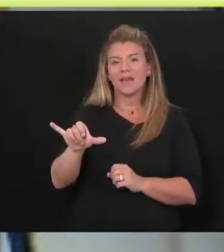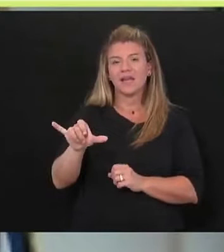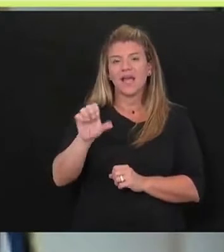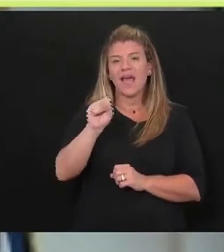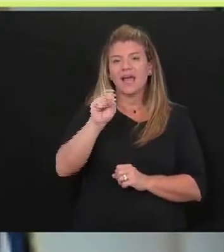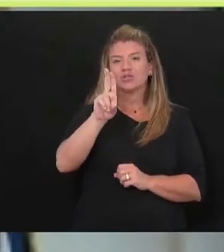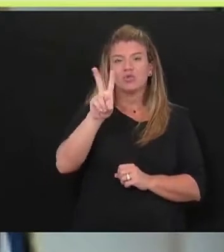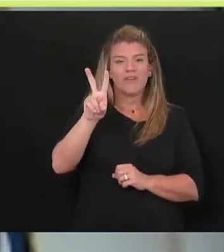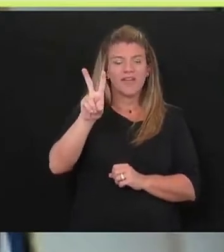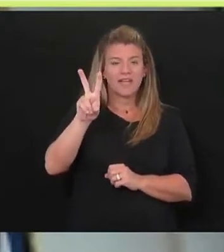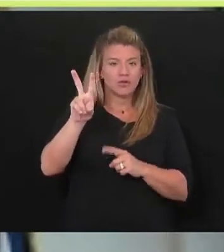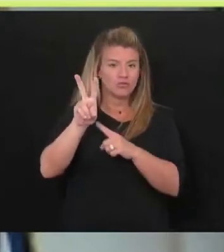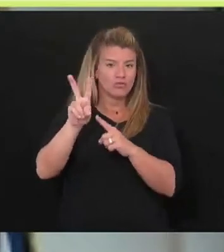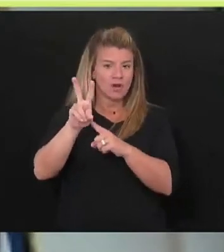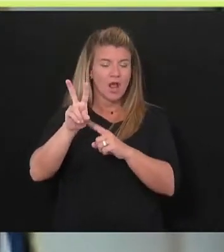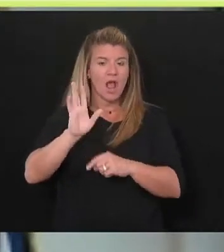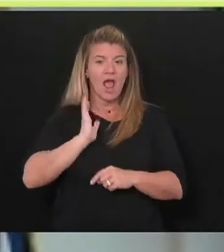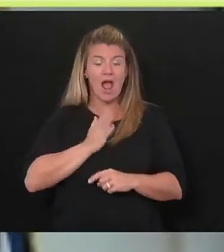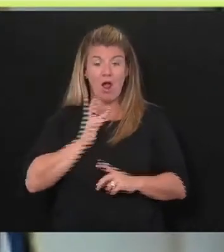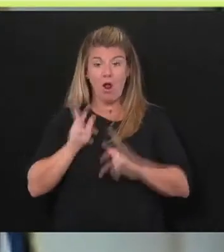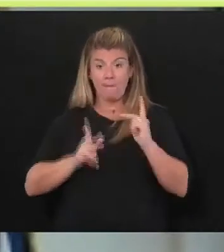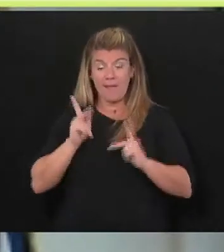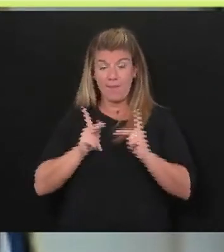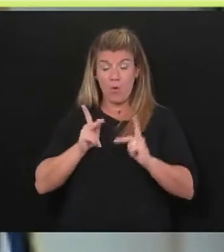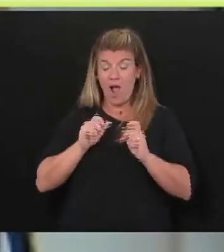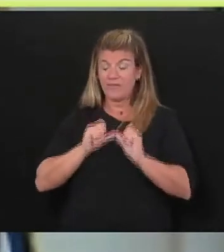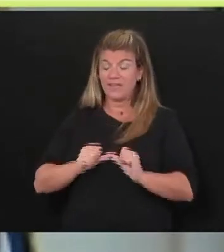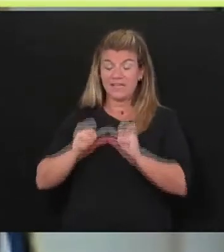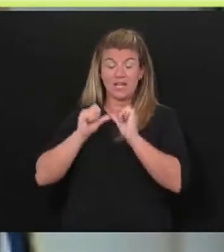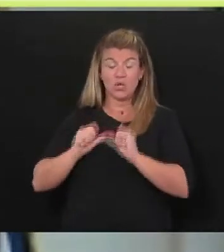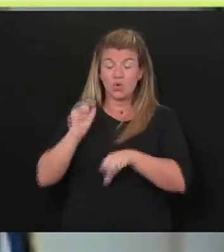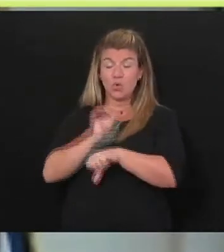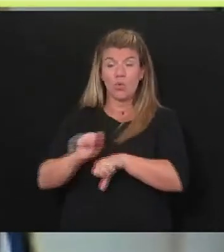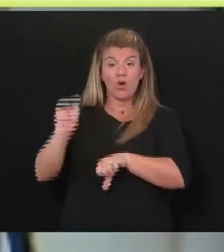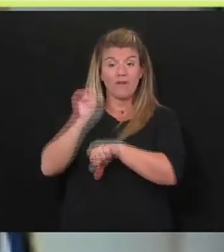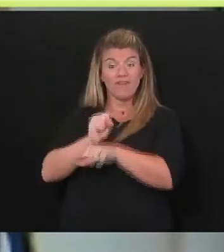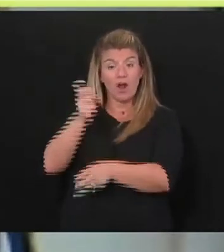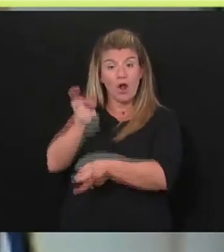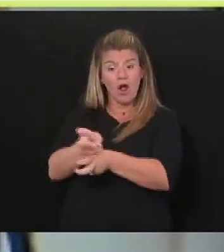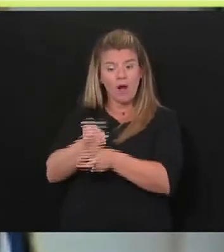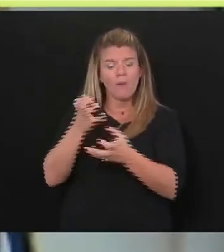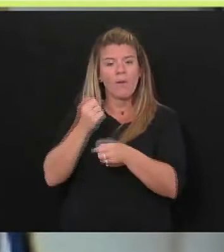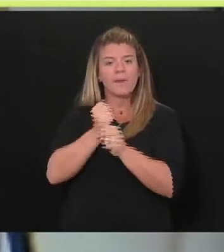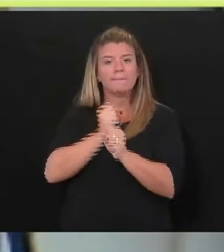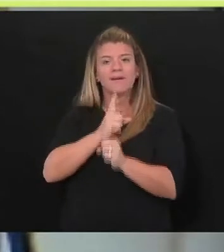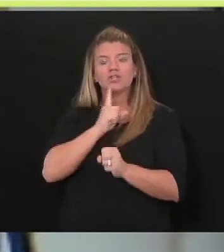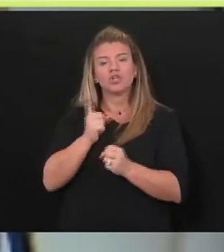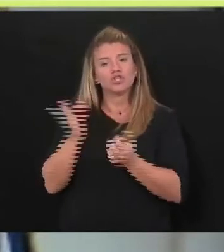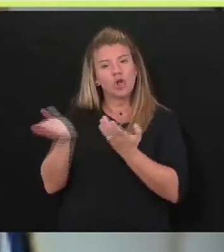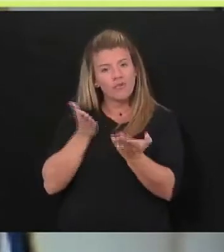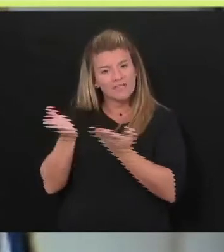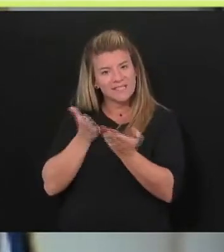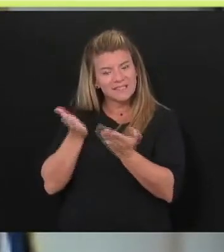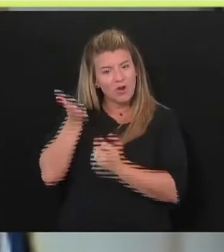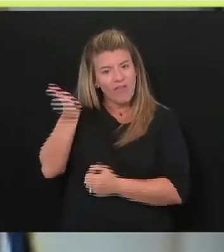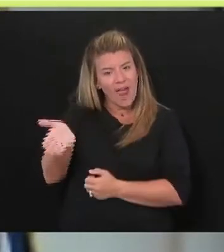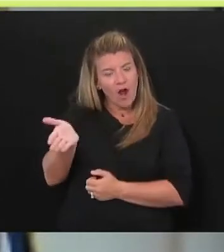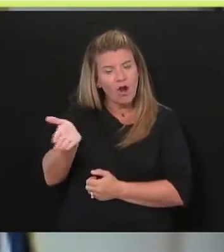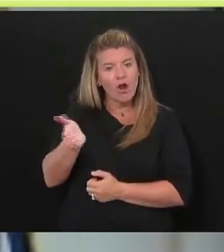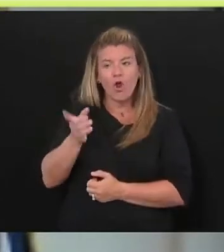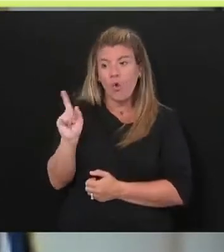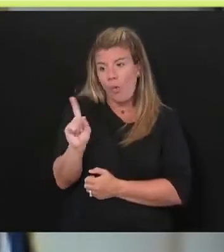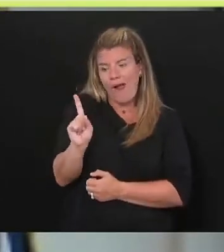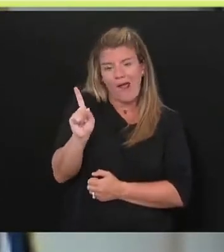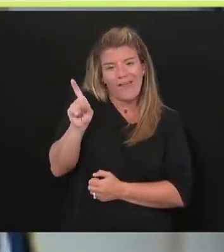SUD as well. Our folks have continued to push very hard to make sure services are out there where they're